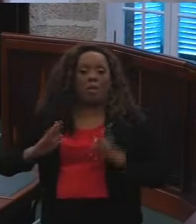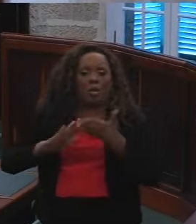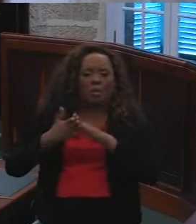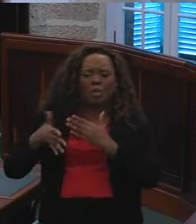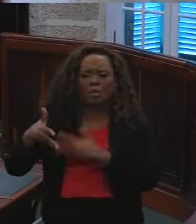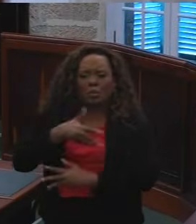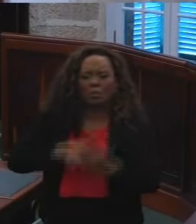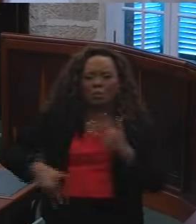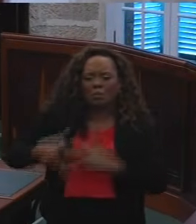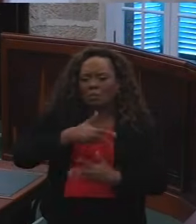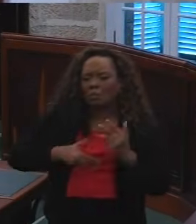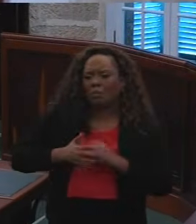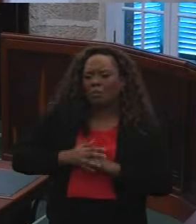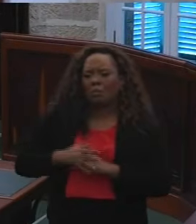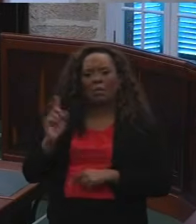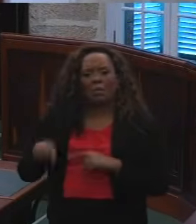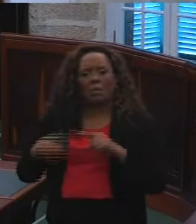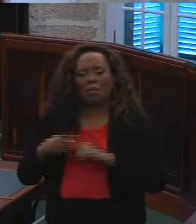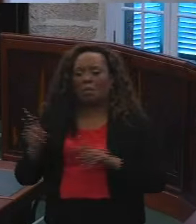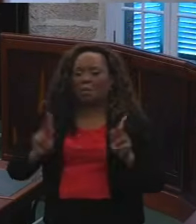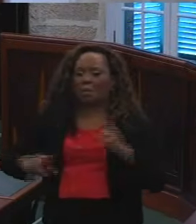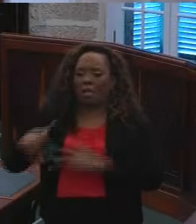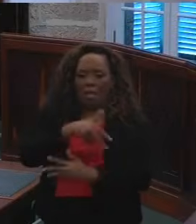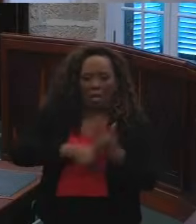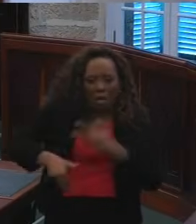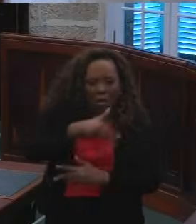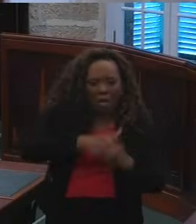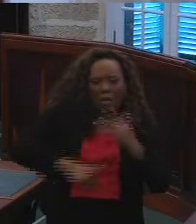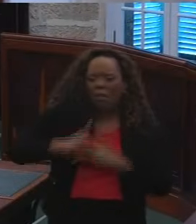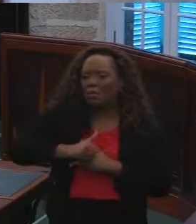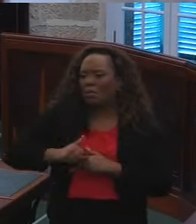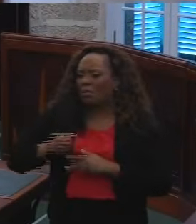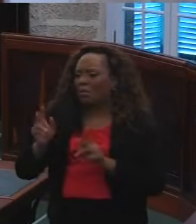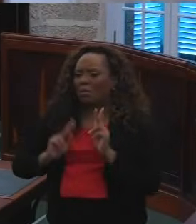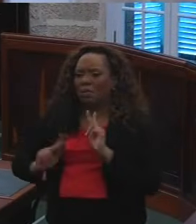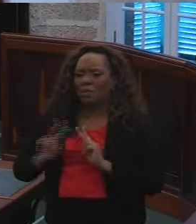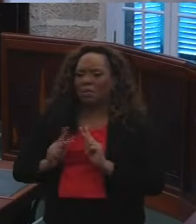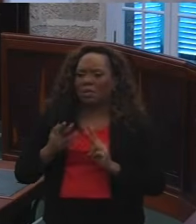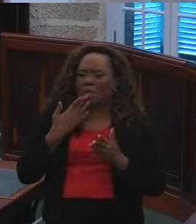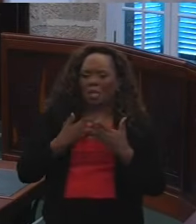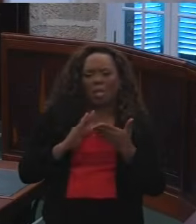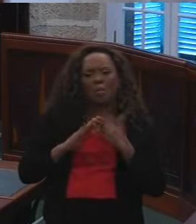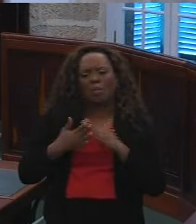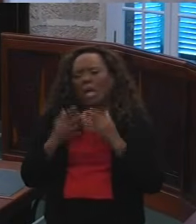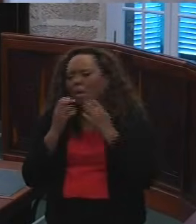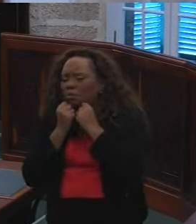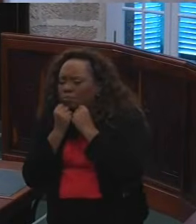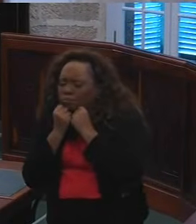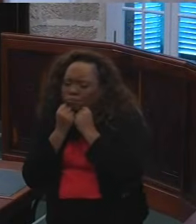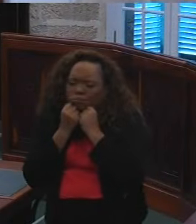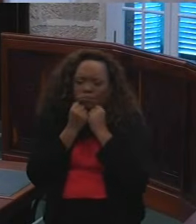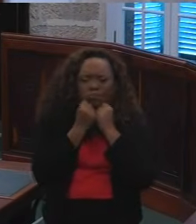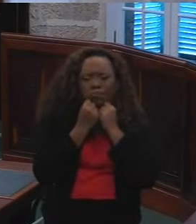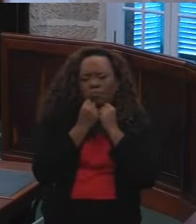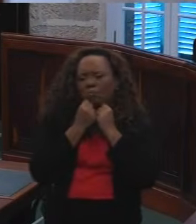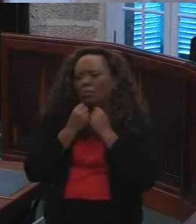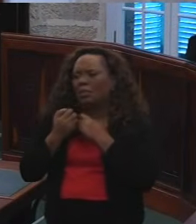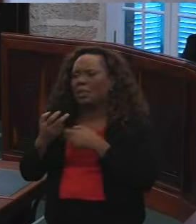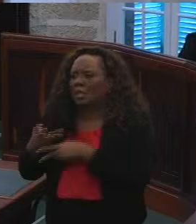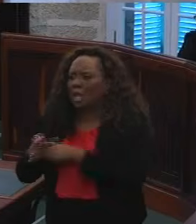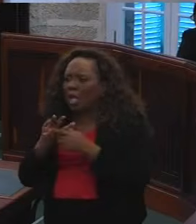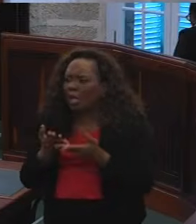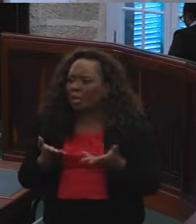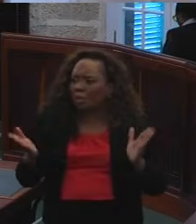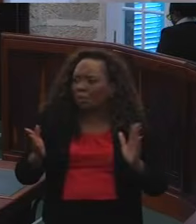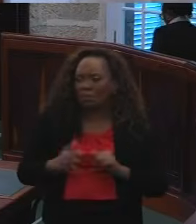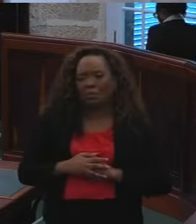would do better if they age in a familiar environment, a community that loves them, a community that they are accustomed to. Persons